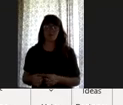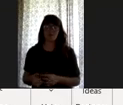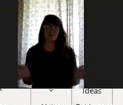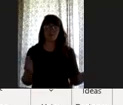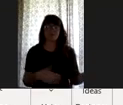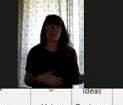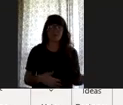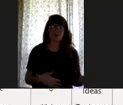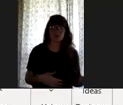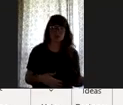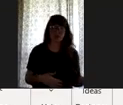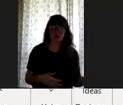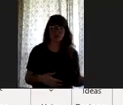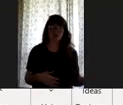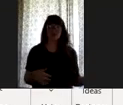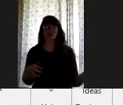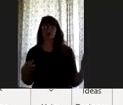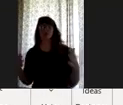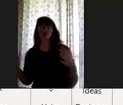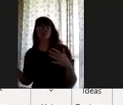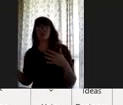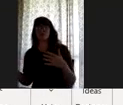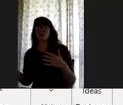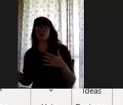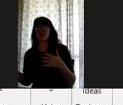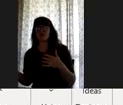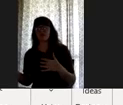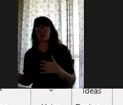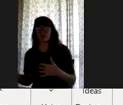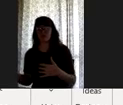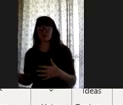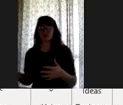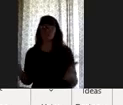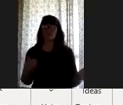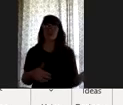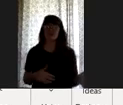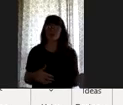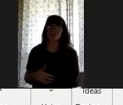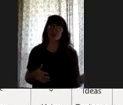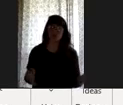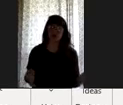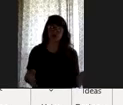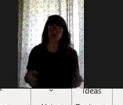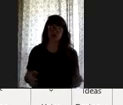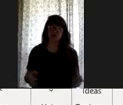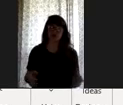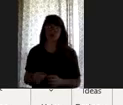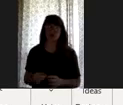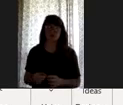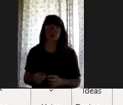You know, being declared positionally righteous and then being declared right and then being declared righteous in all three